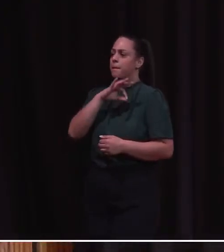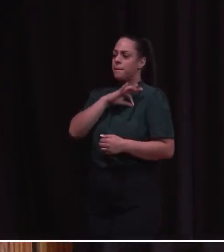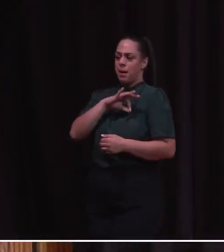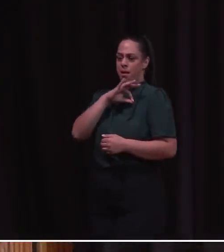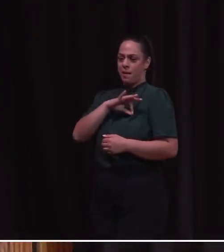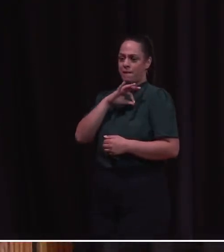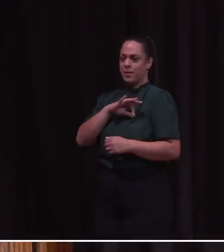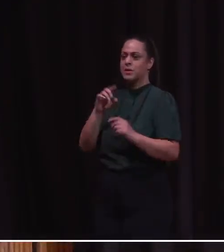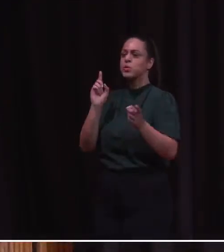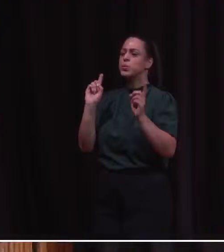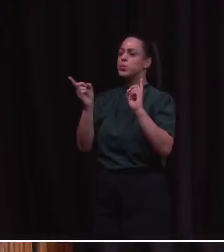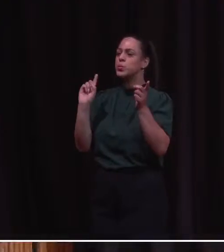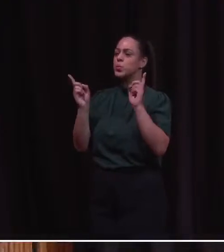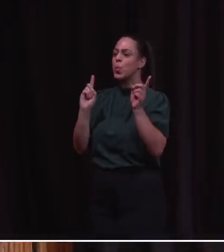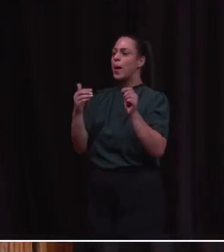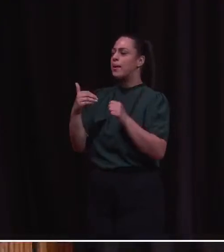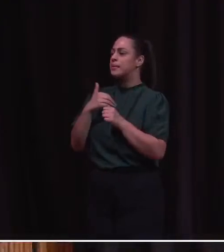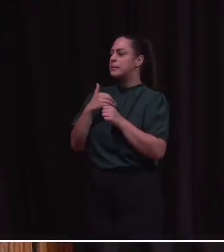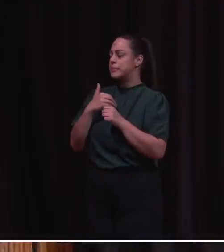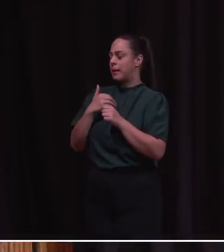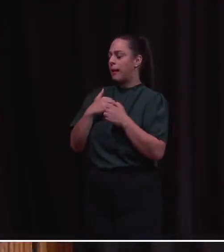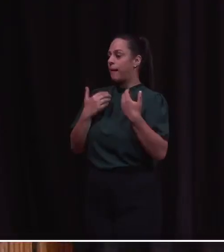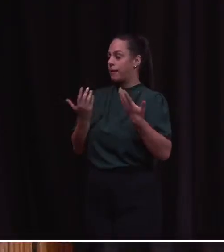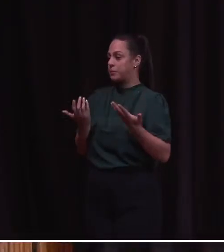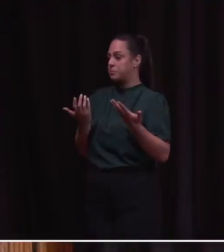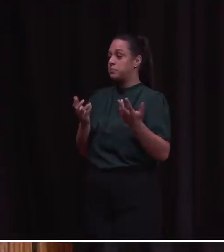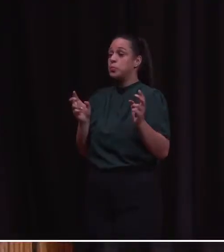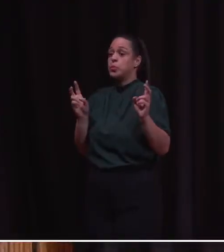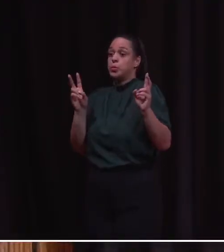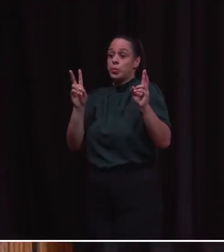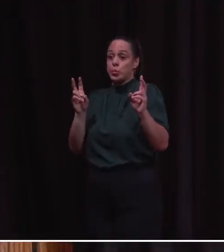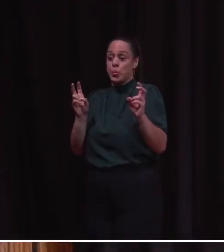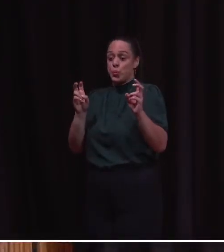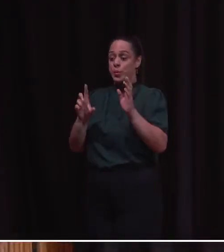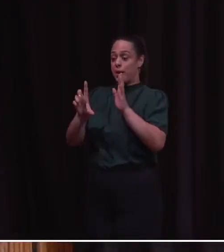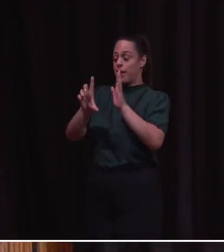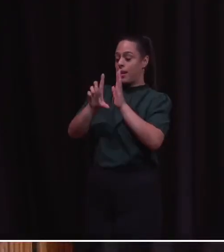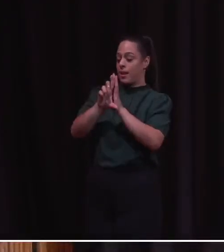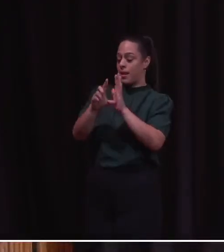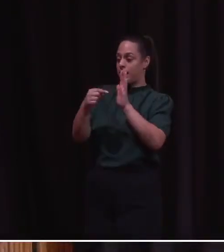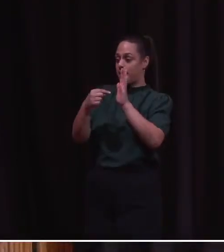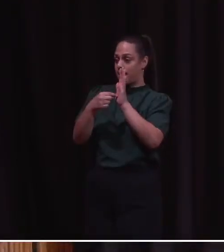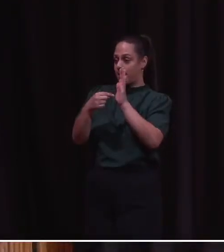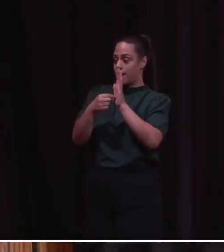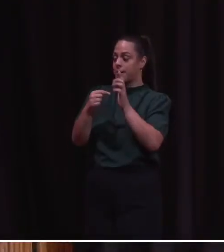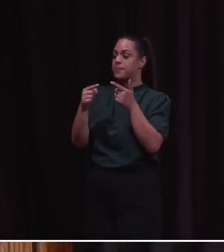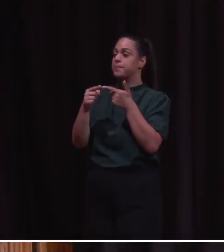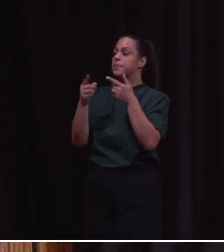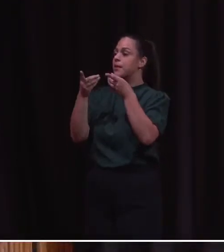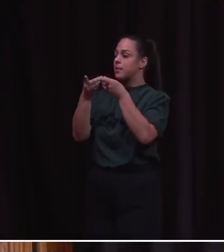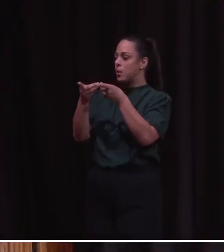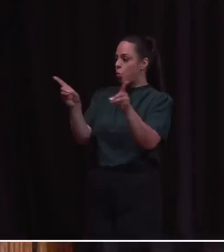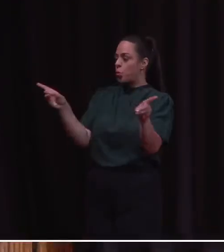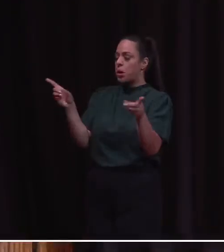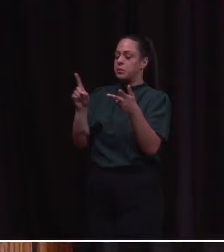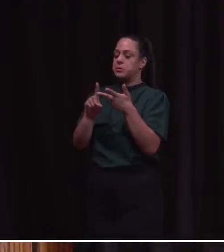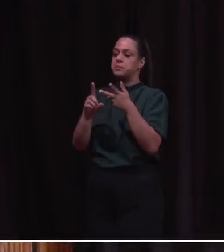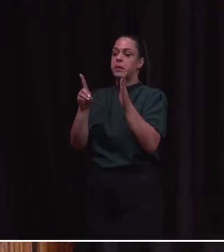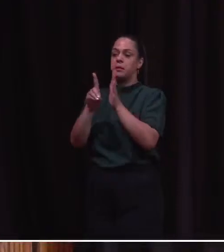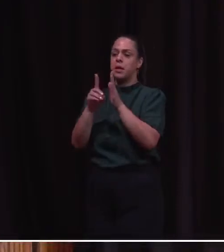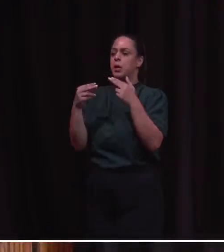of the world are the rule of law, democracy, human rights, and so